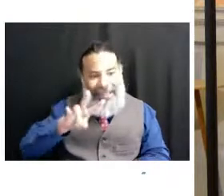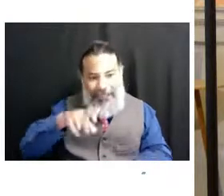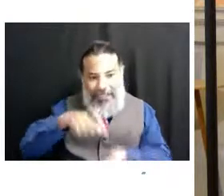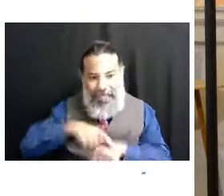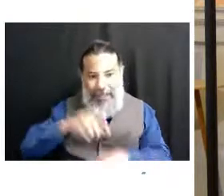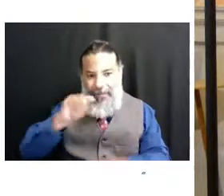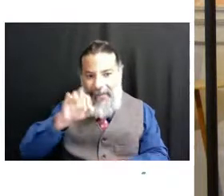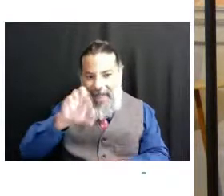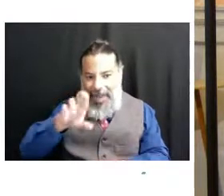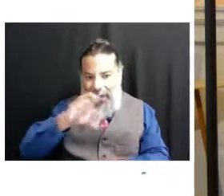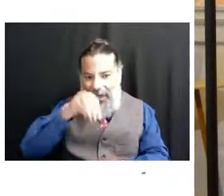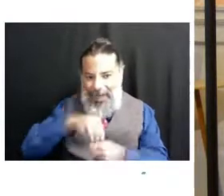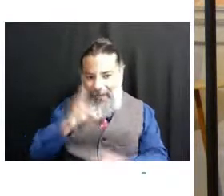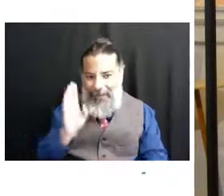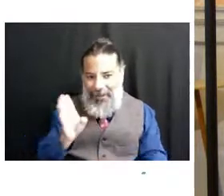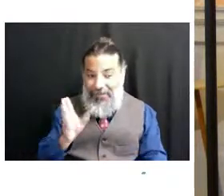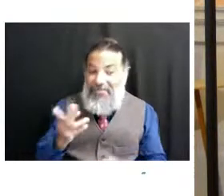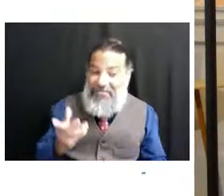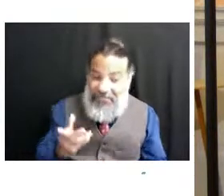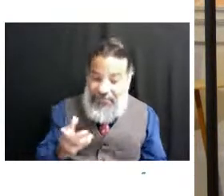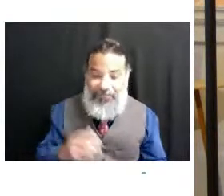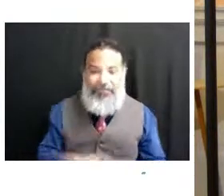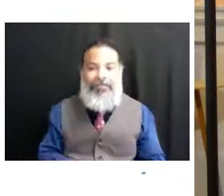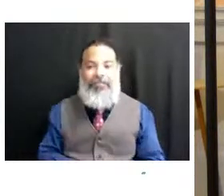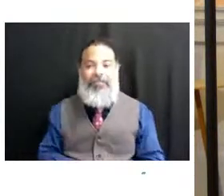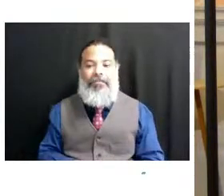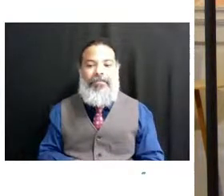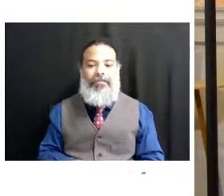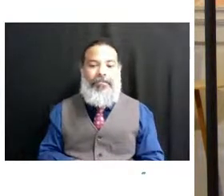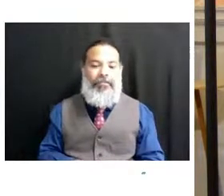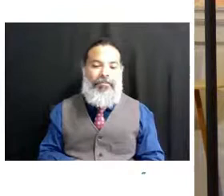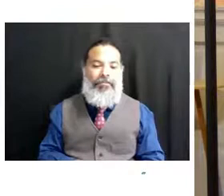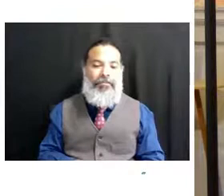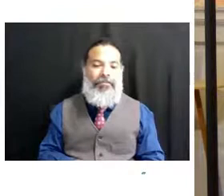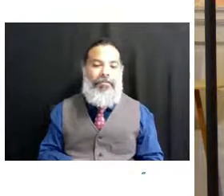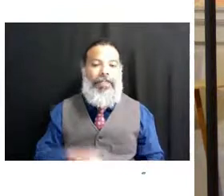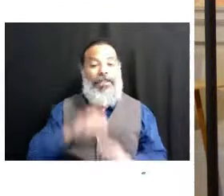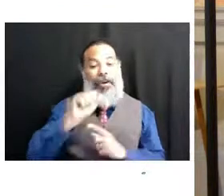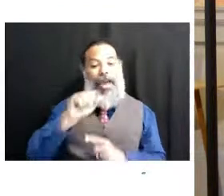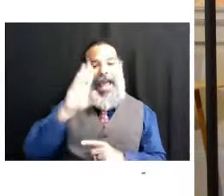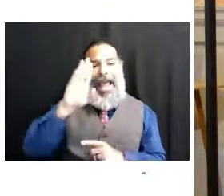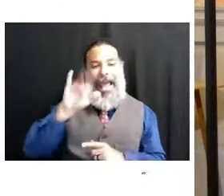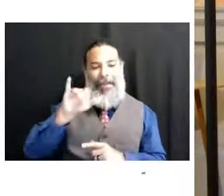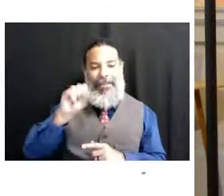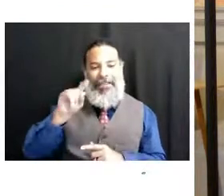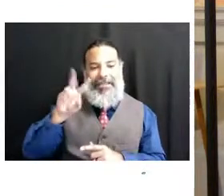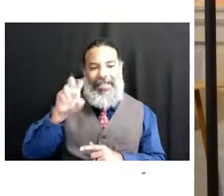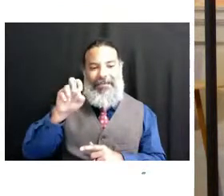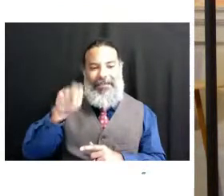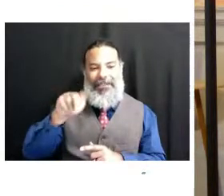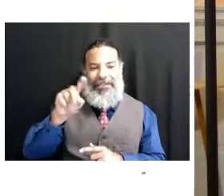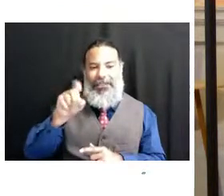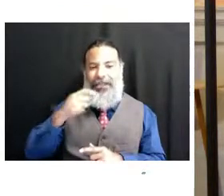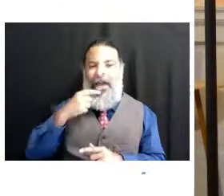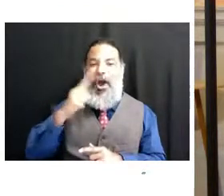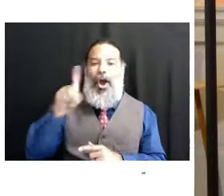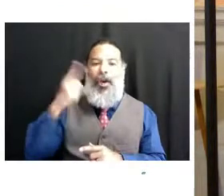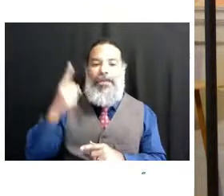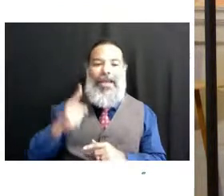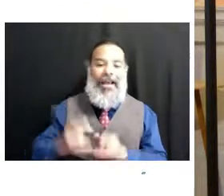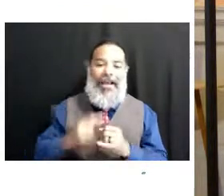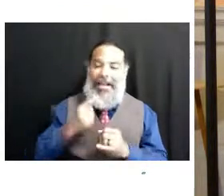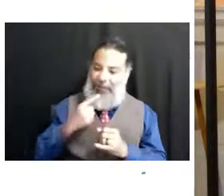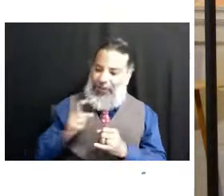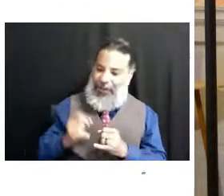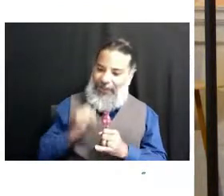So, finally, at least Stevenson said, you should always say finally to give your audience